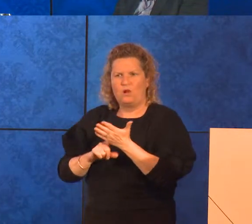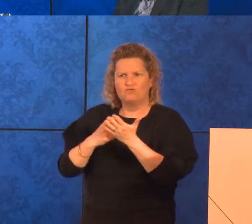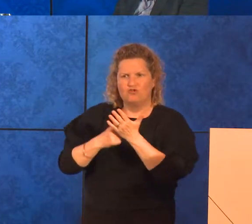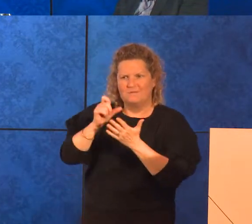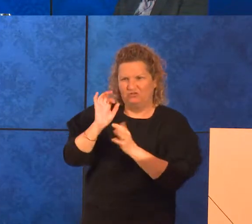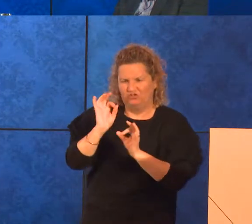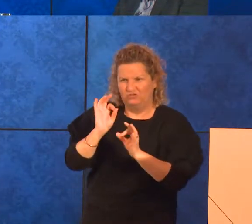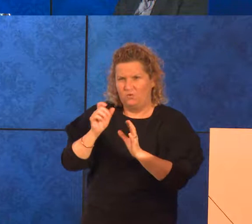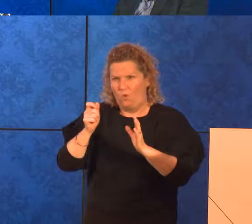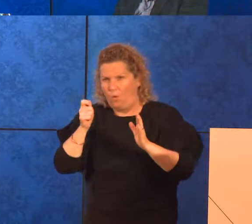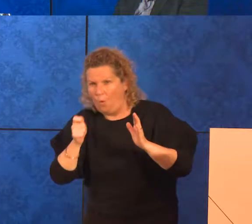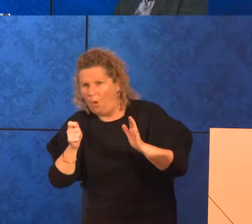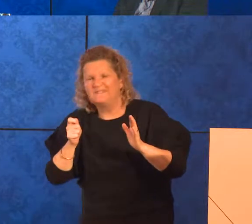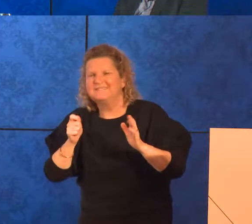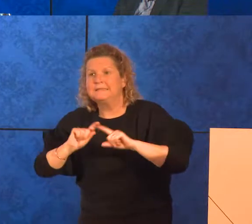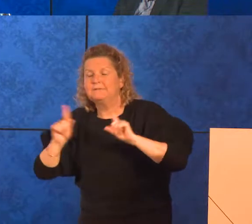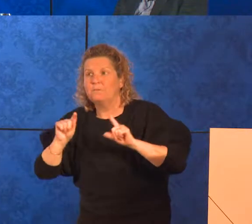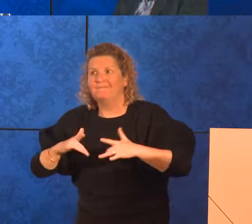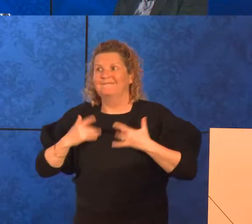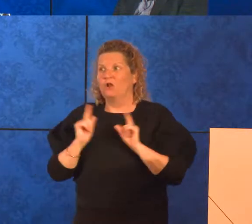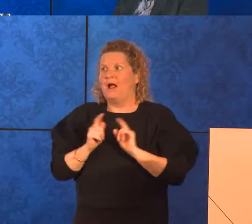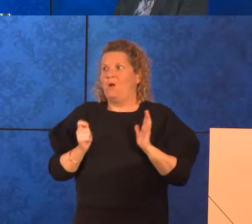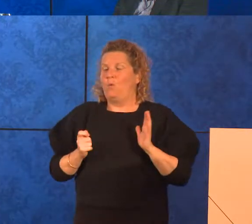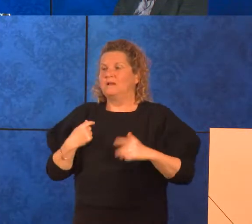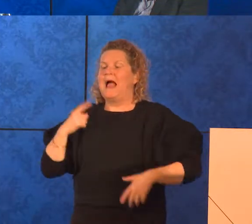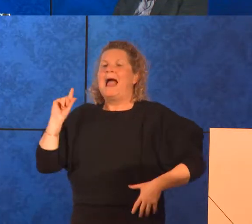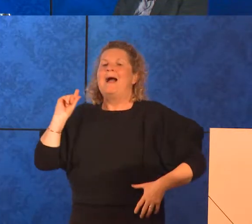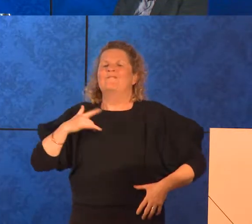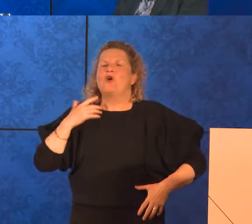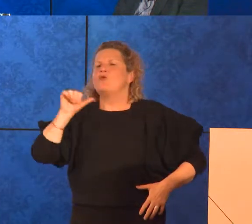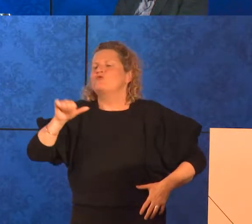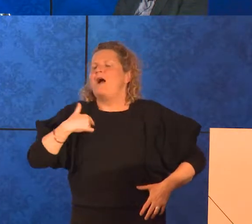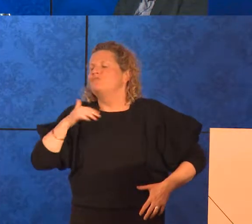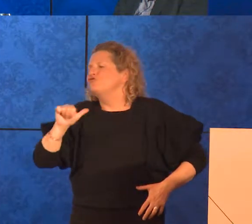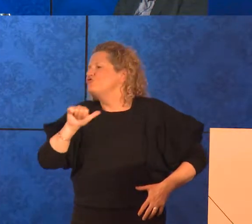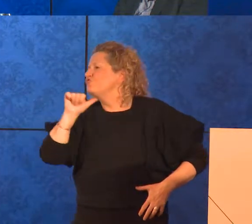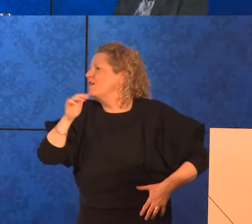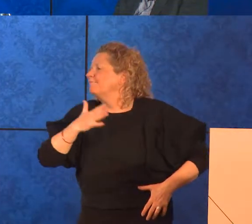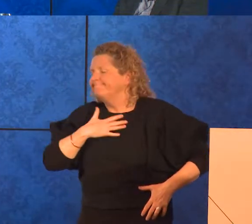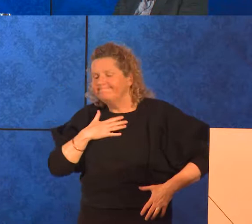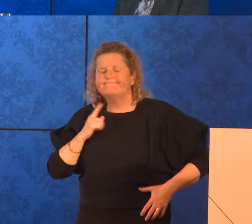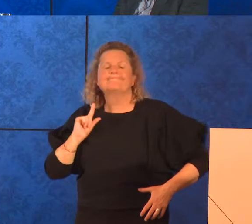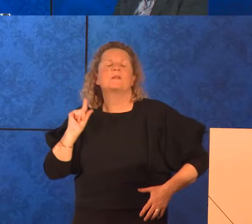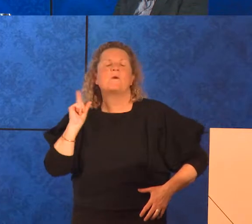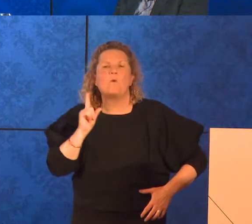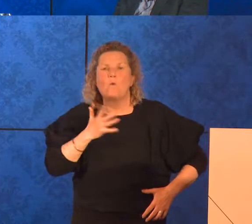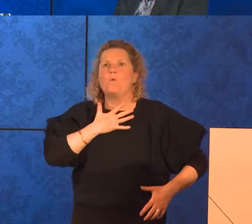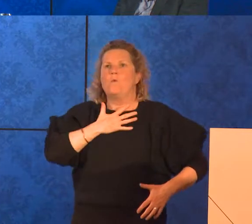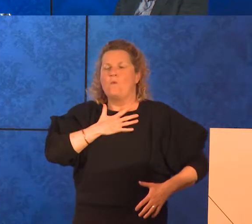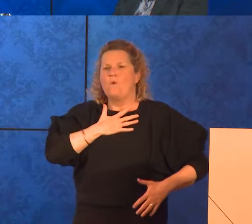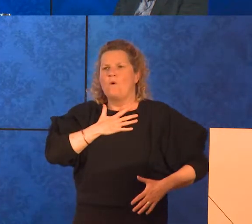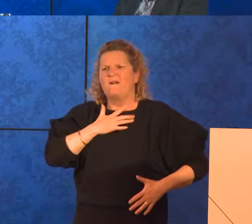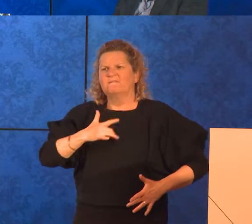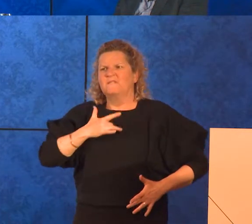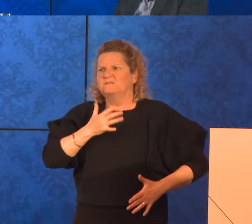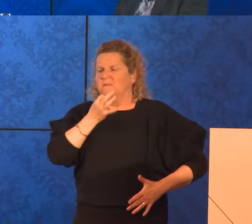it was a court-like feeling. And to walk in and think I'd be okay, I was struck with a little bit of feeling